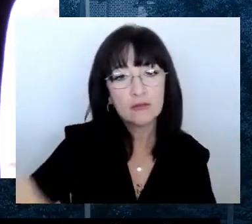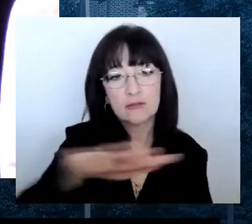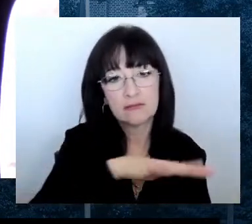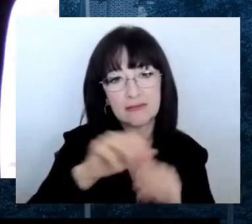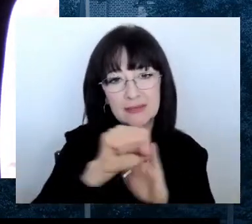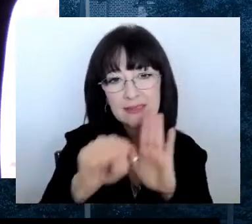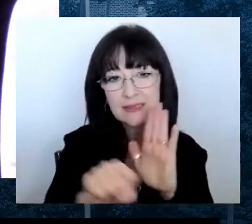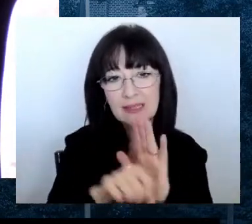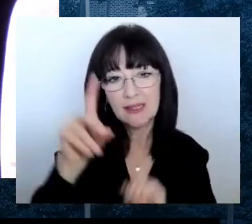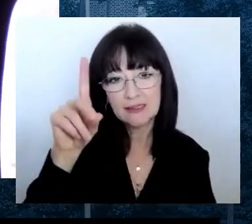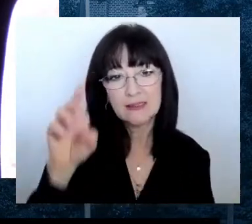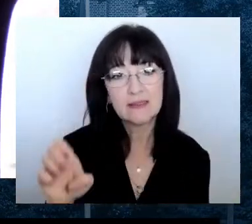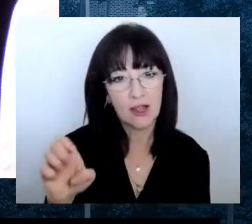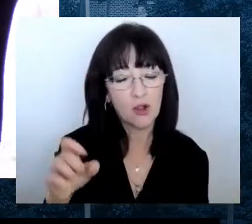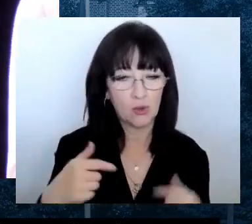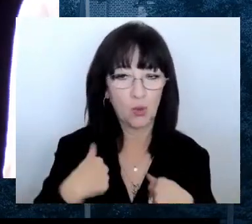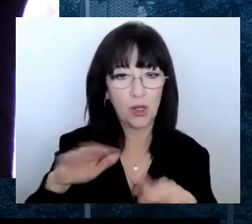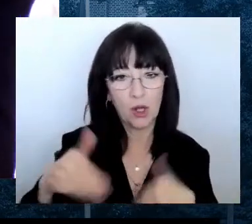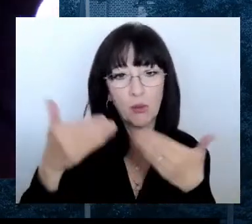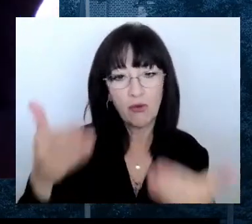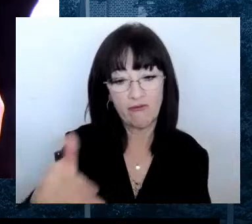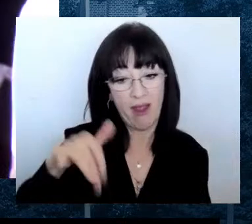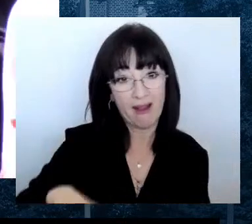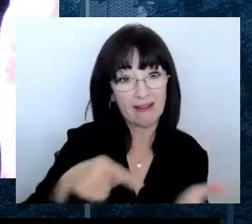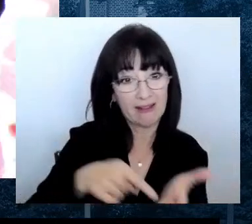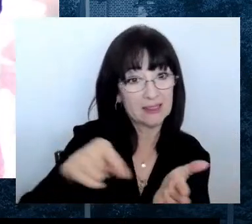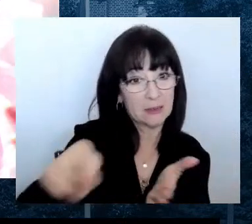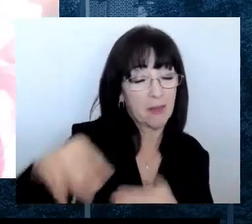this benefit to all of them.